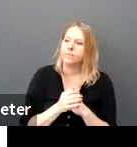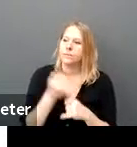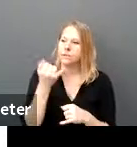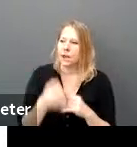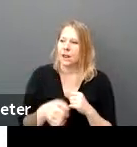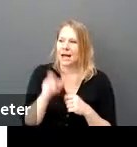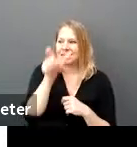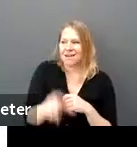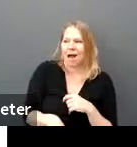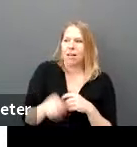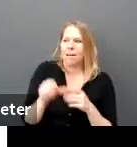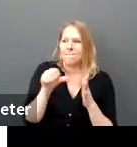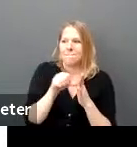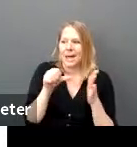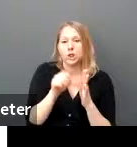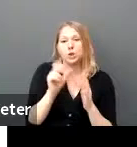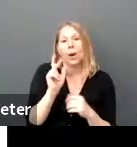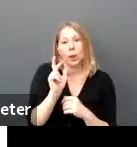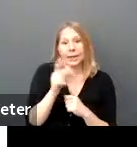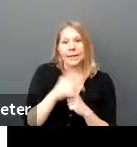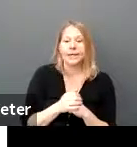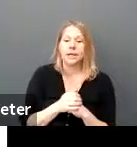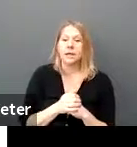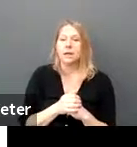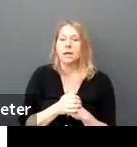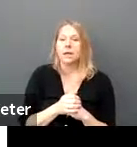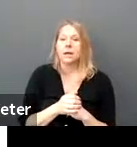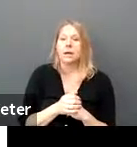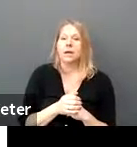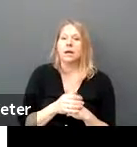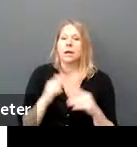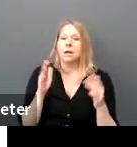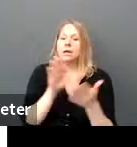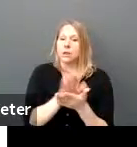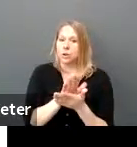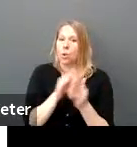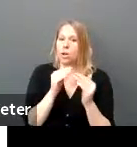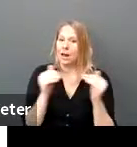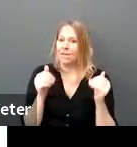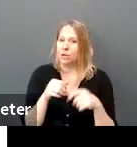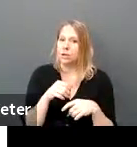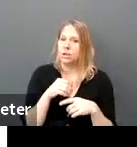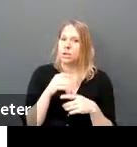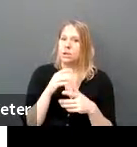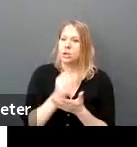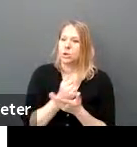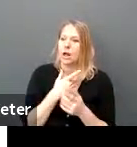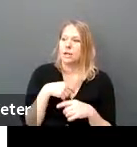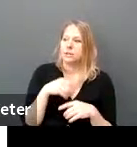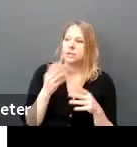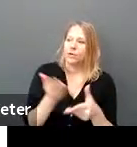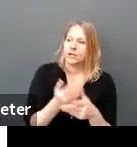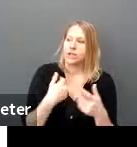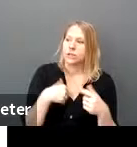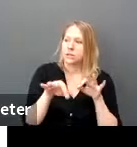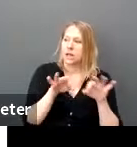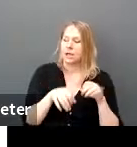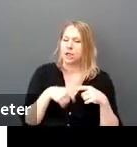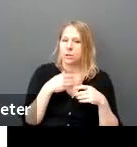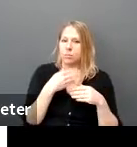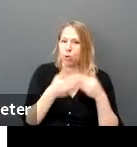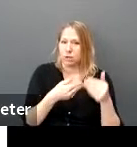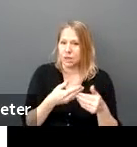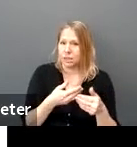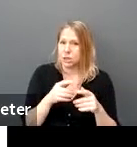The last column on page 23 there, which is at the school level, utilize the intervention and selection process along